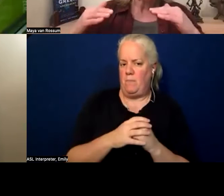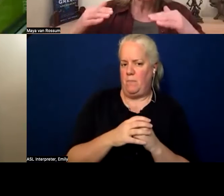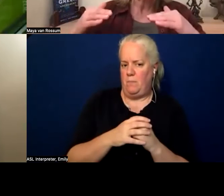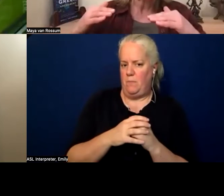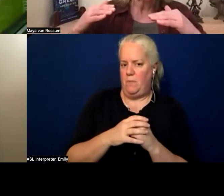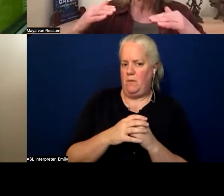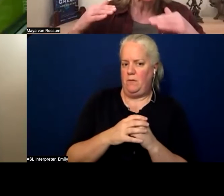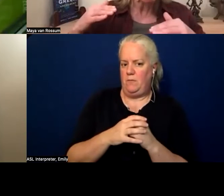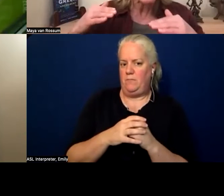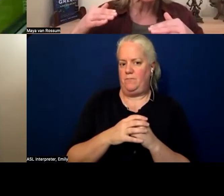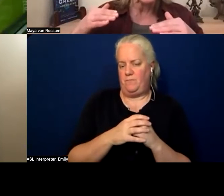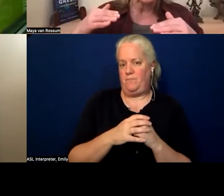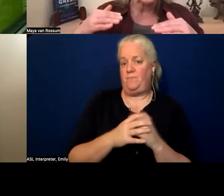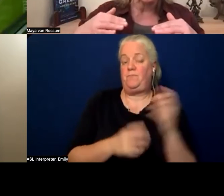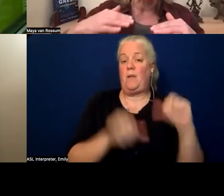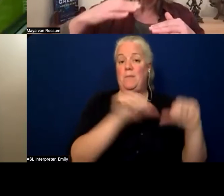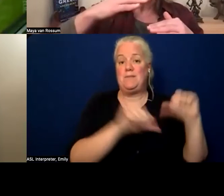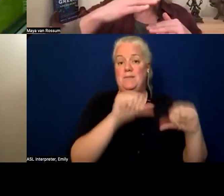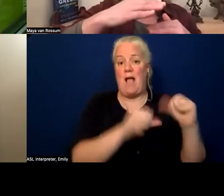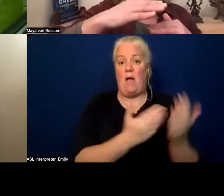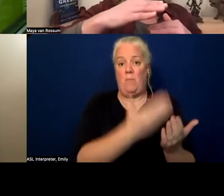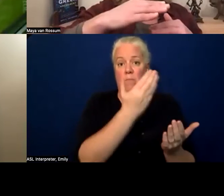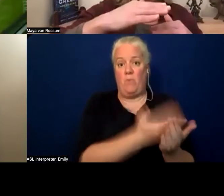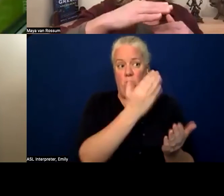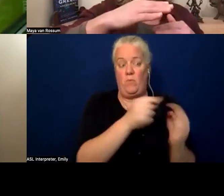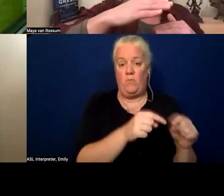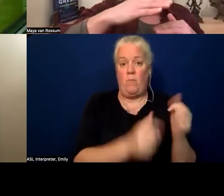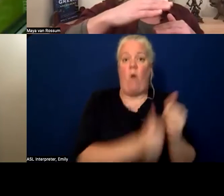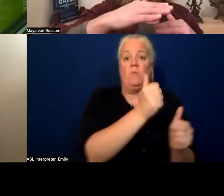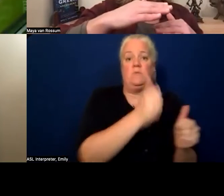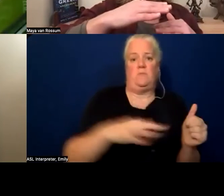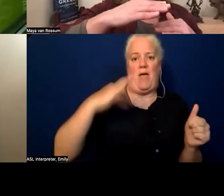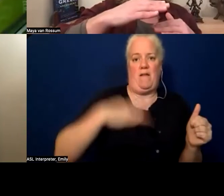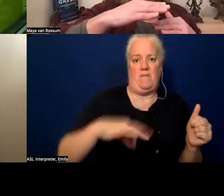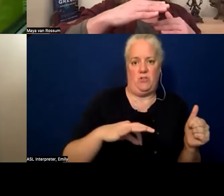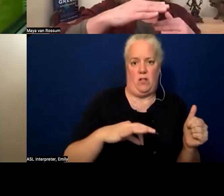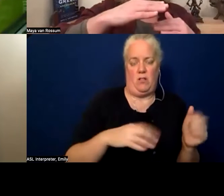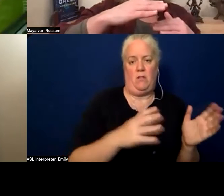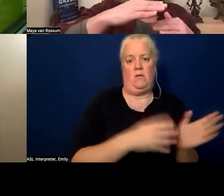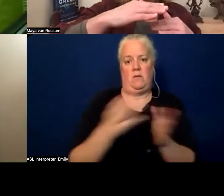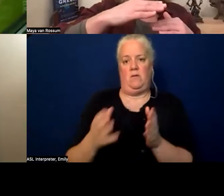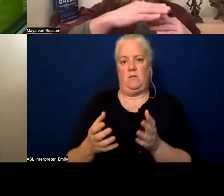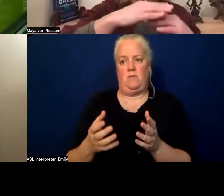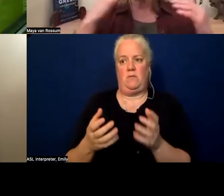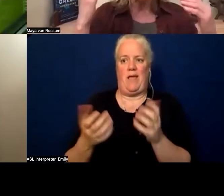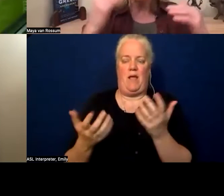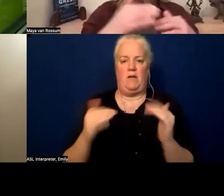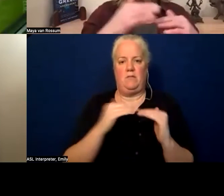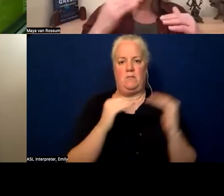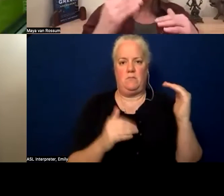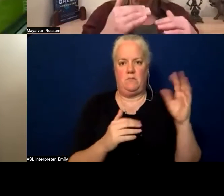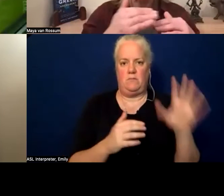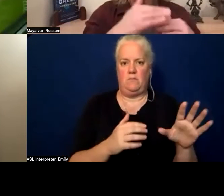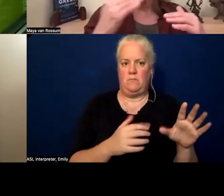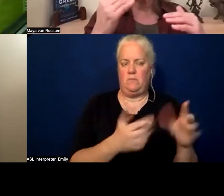science may demonstrate would be most beneficial and what is scientifically defensible and or